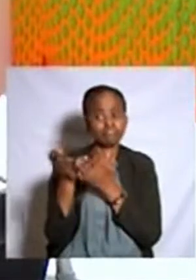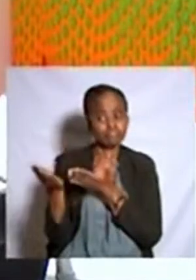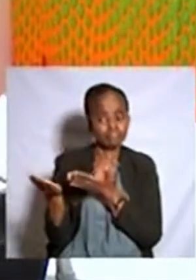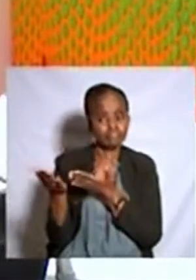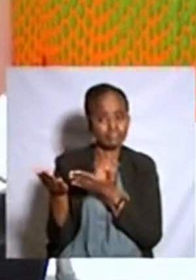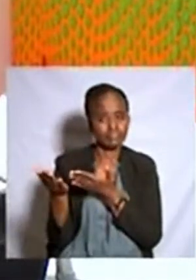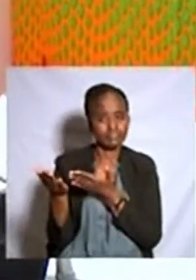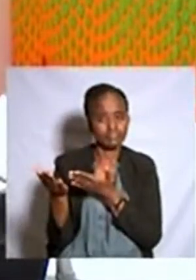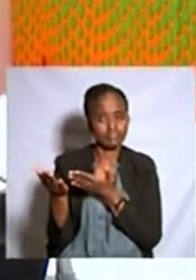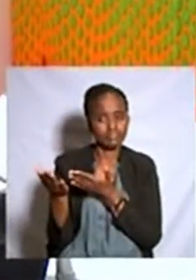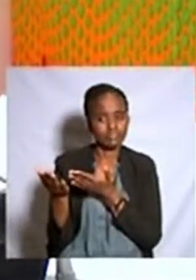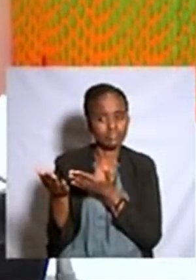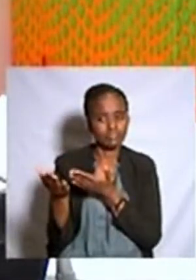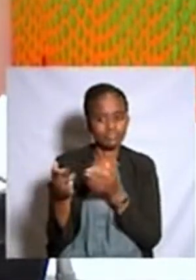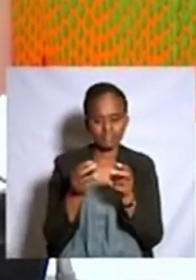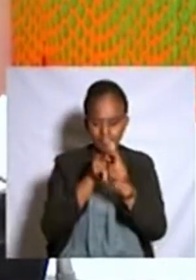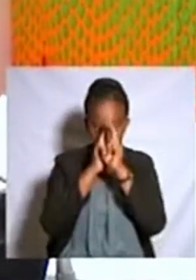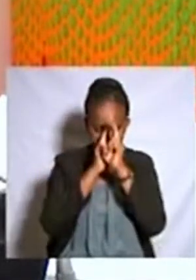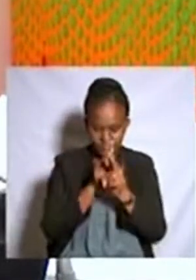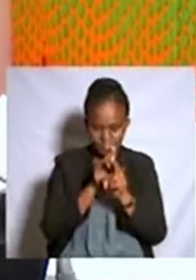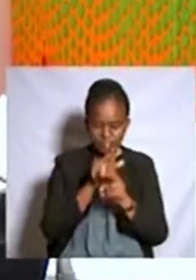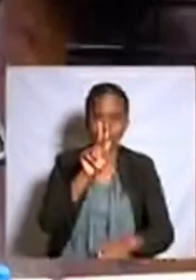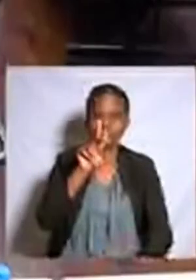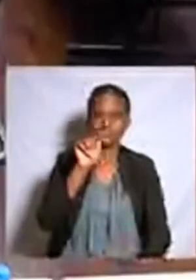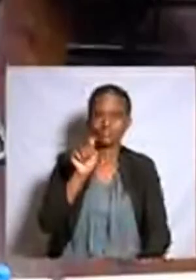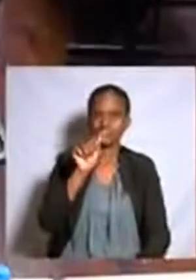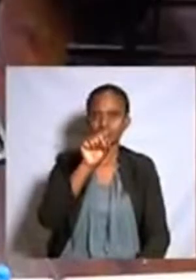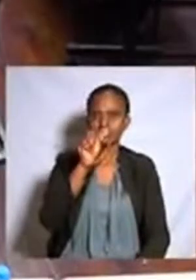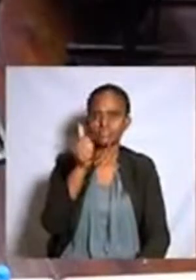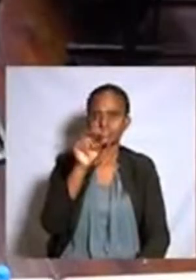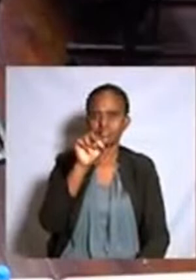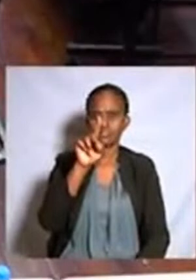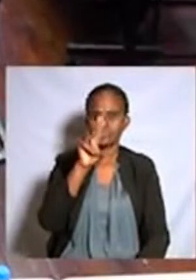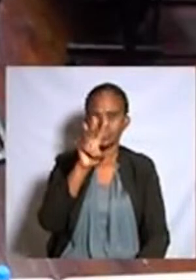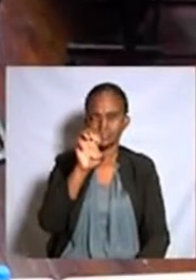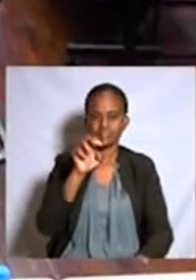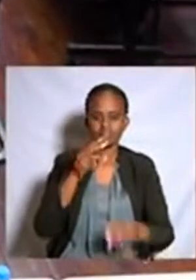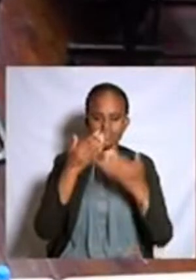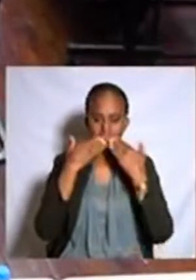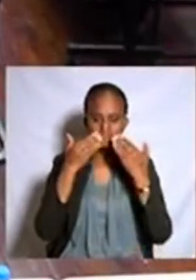by who goes first. Honorable Kasandwe. Thank you, Chair.